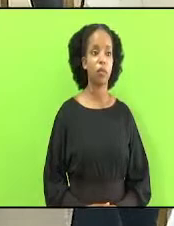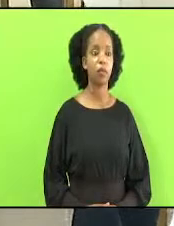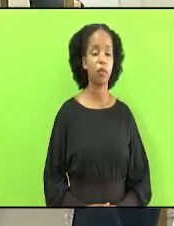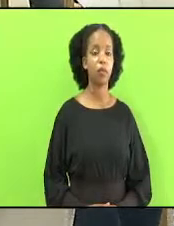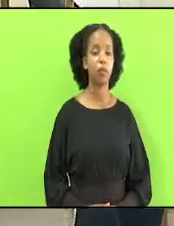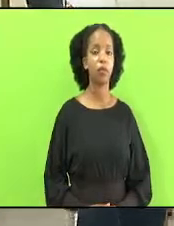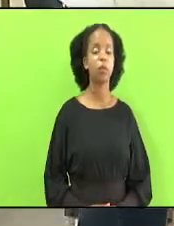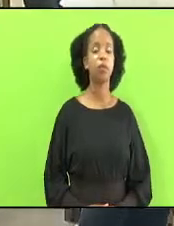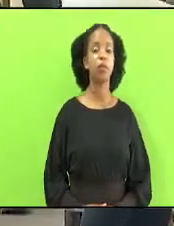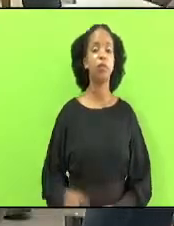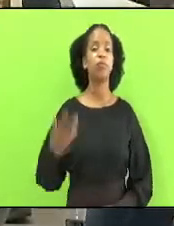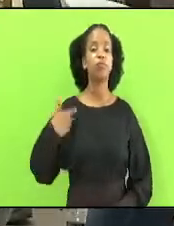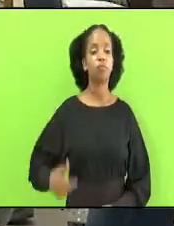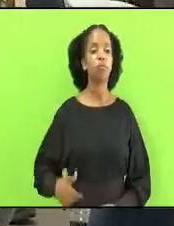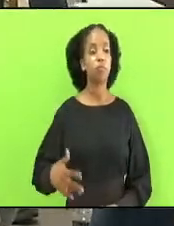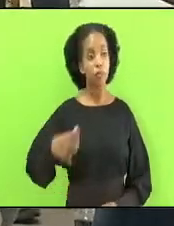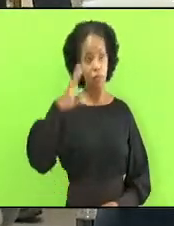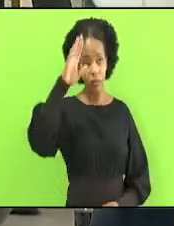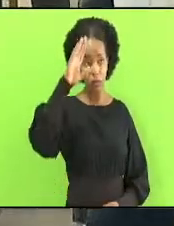Ke rata go dumedisa